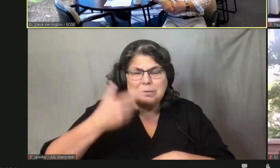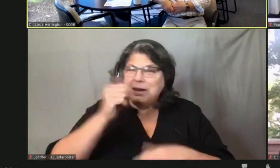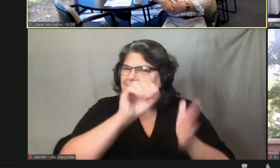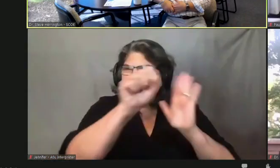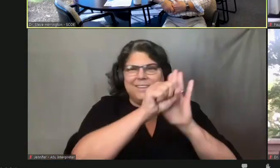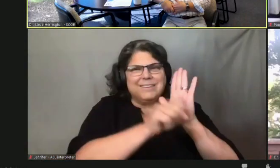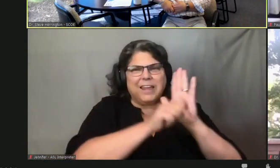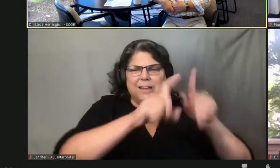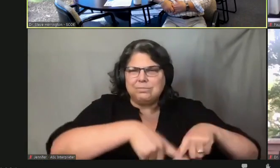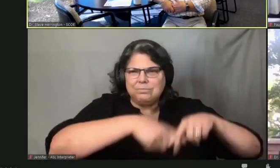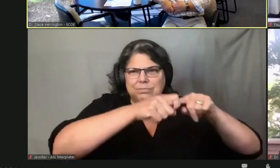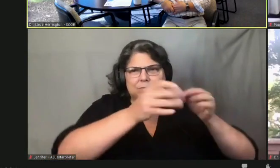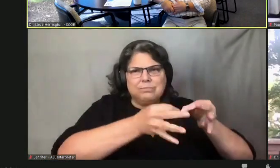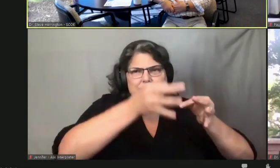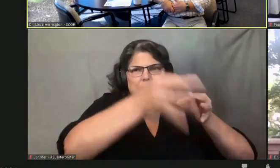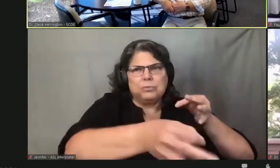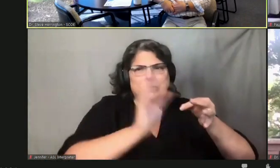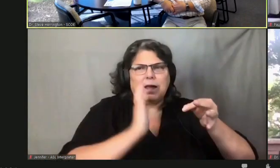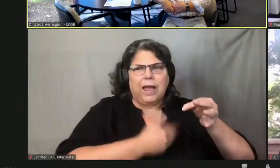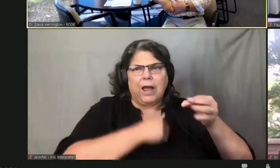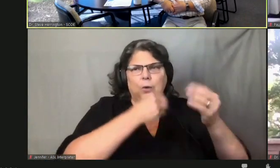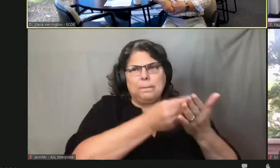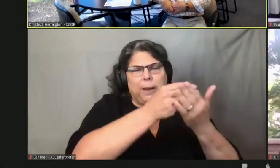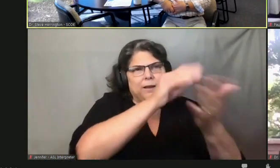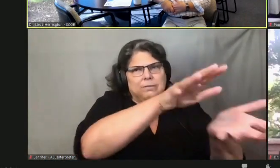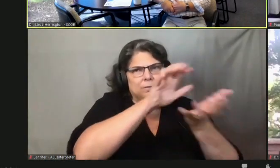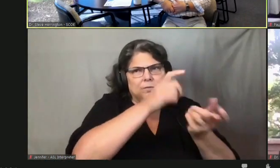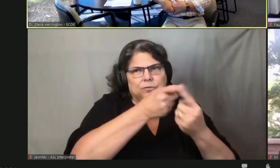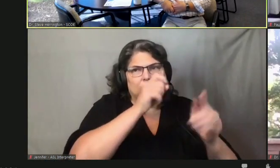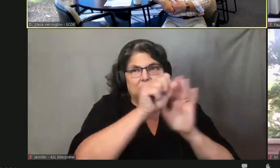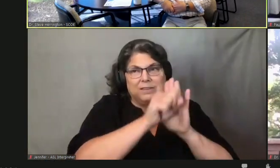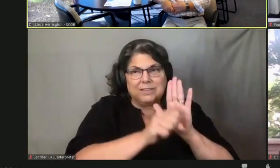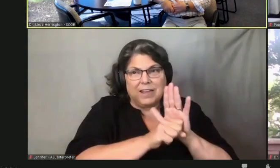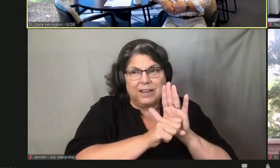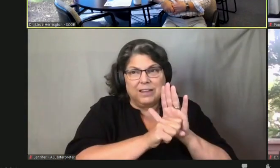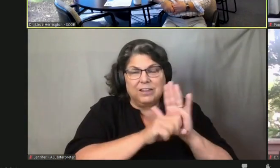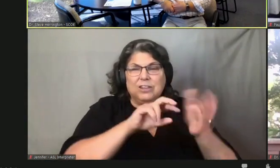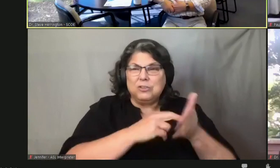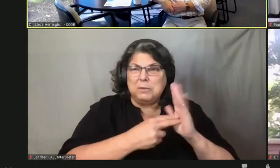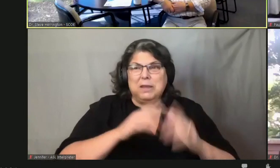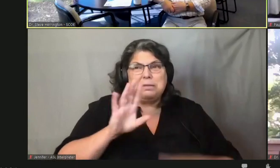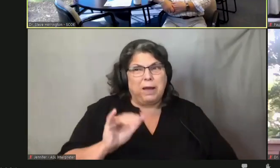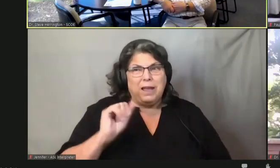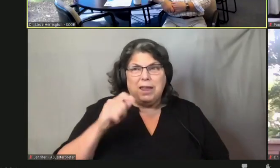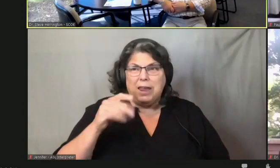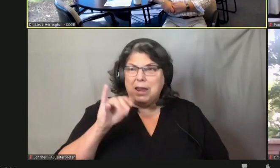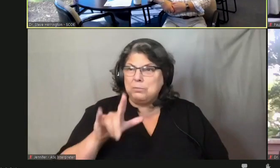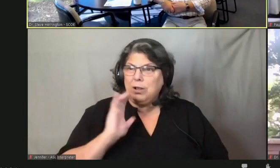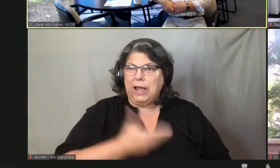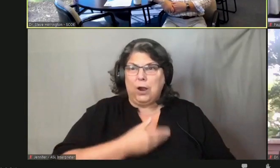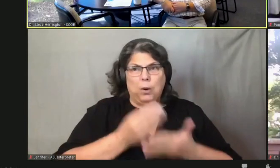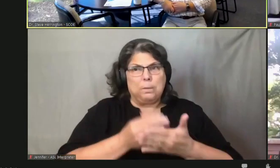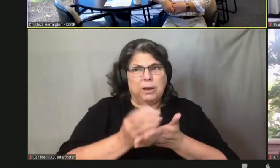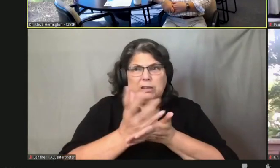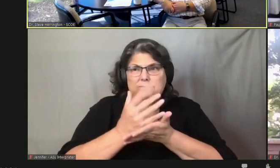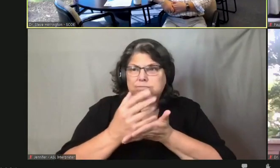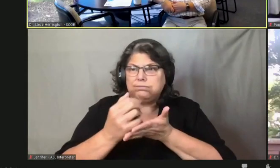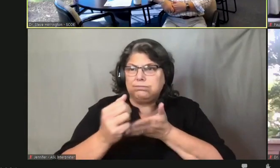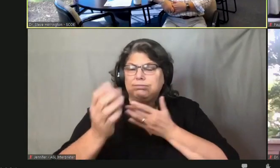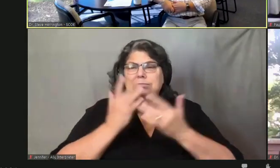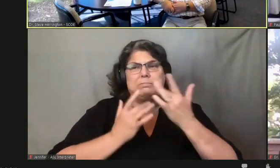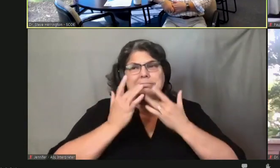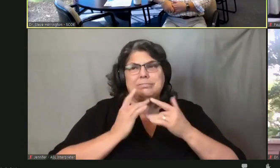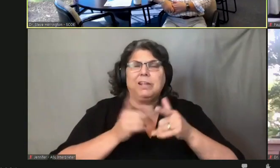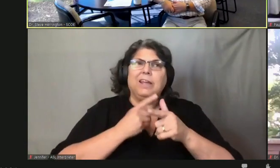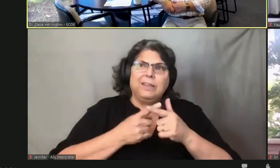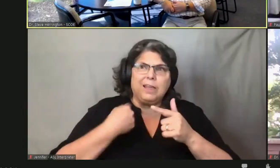to schools. So about April, most schools will be running tight on money. And so then we have to step in and make a loan